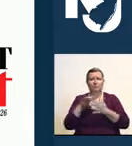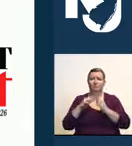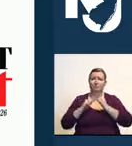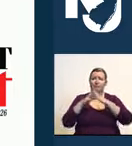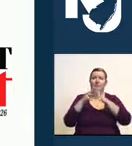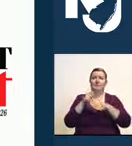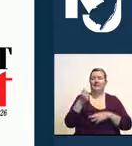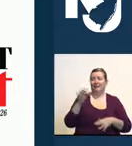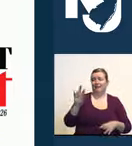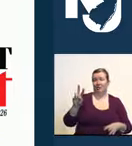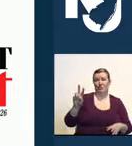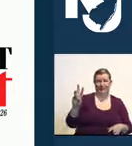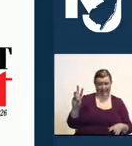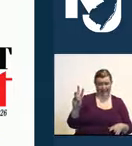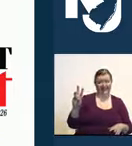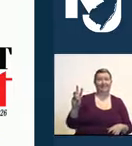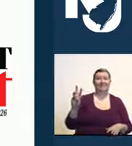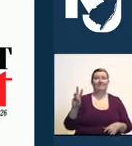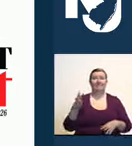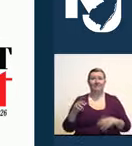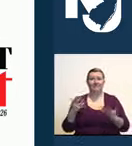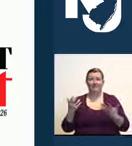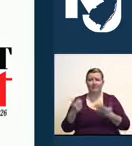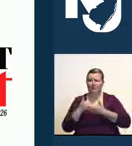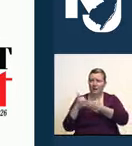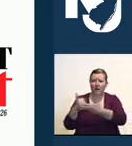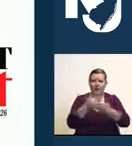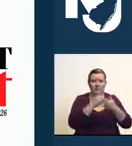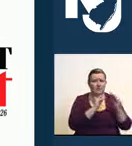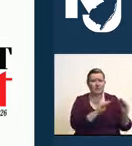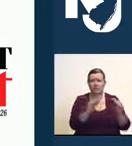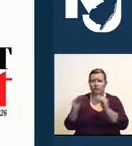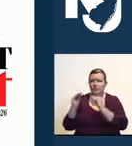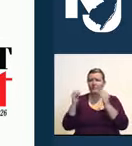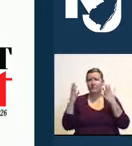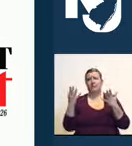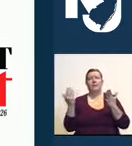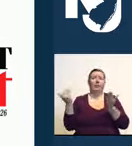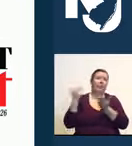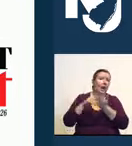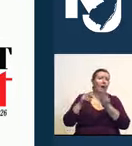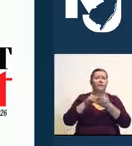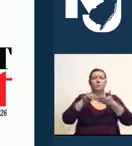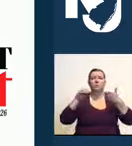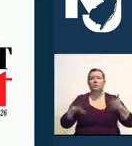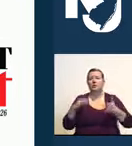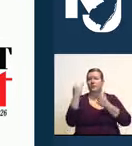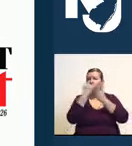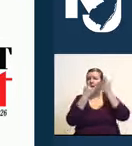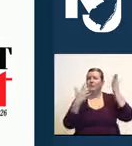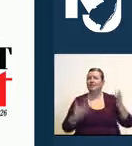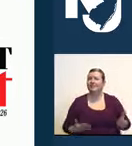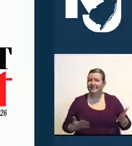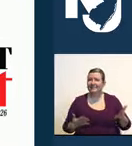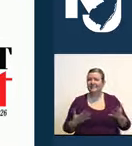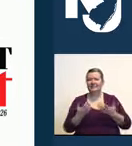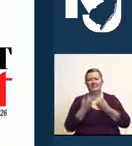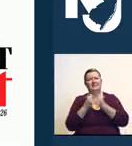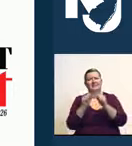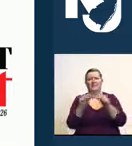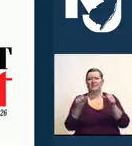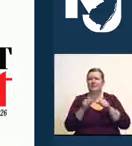Ducre School has nurtured the creativity of thousands of student artists and provided a safe place for them to explore their